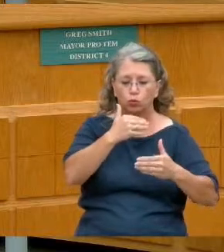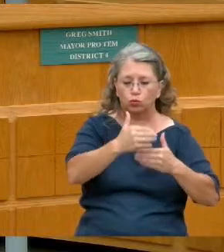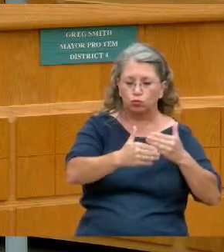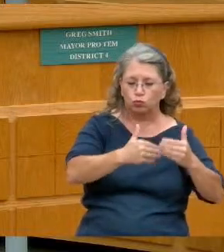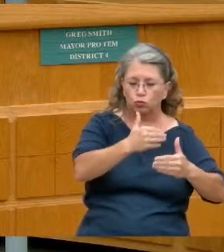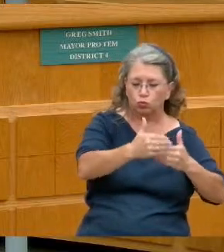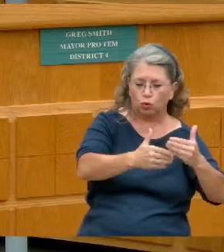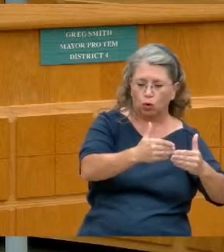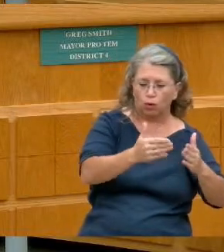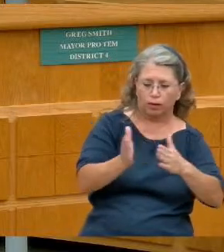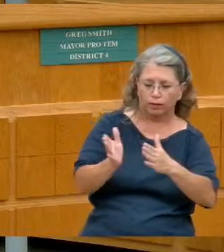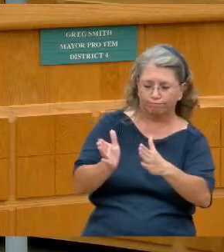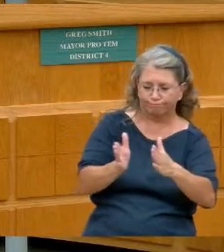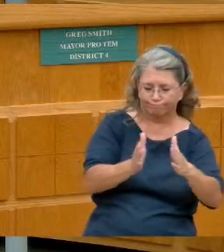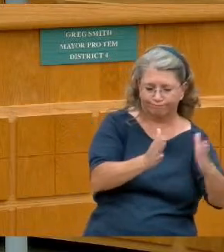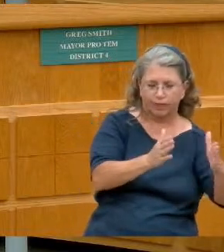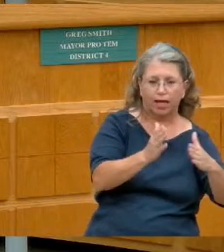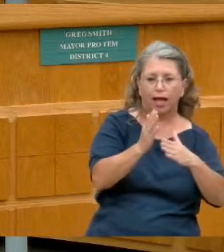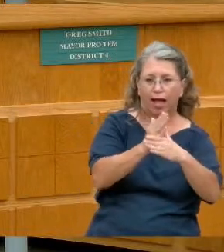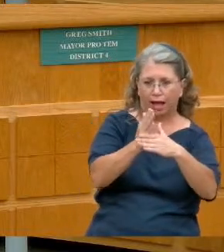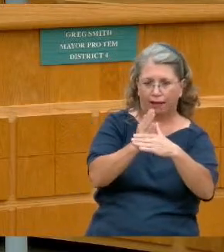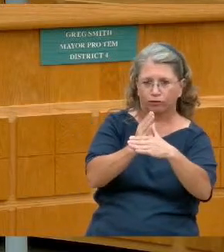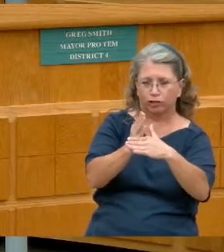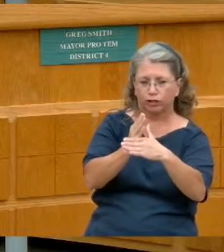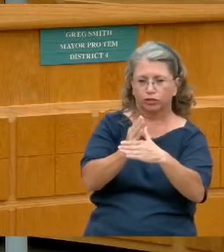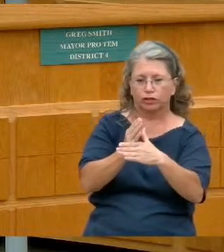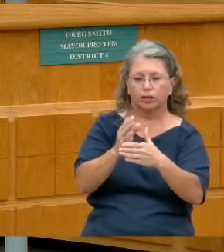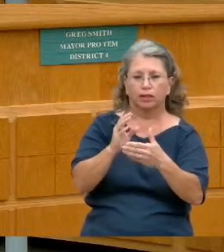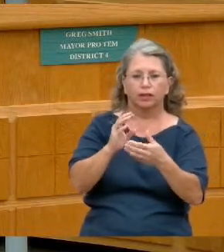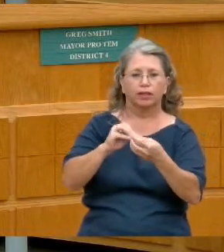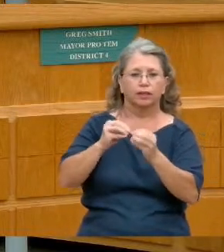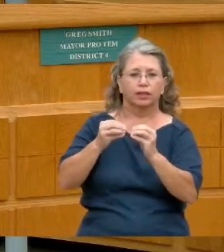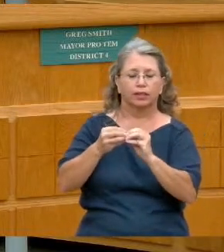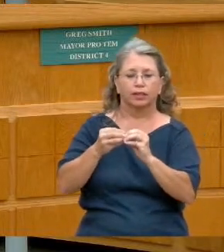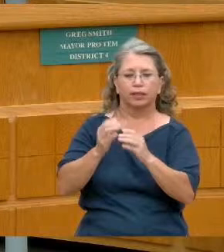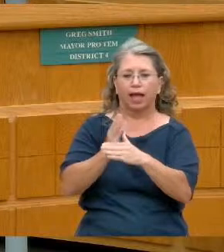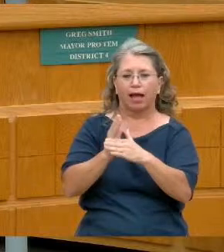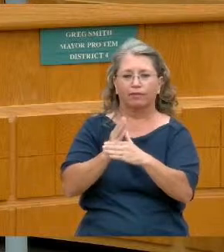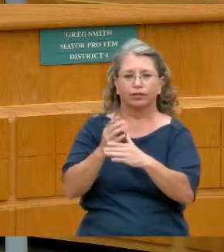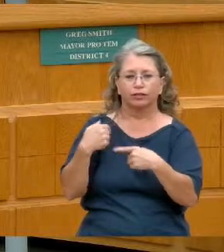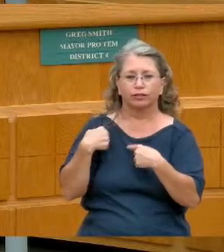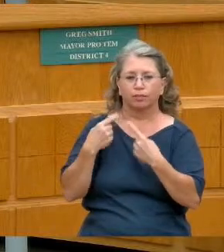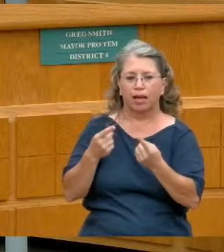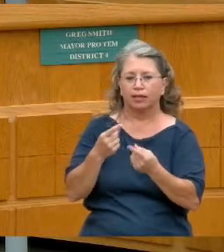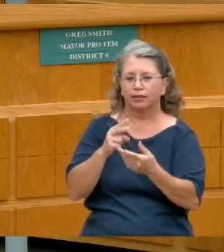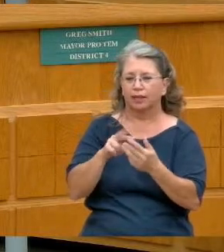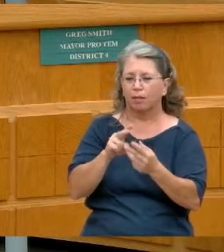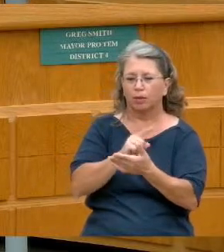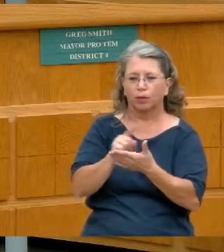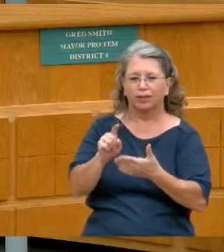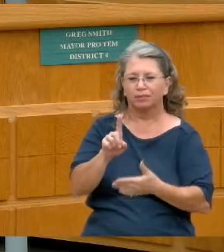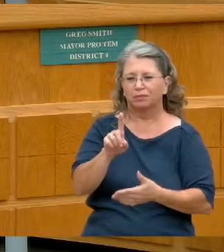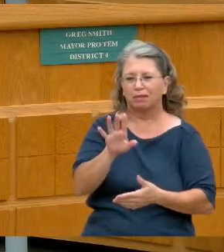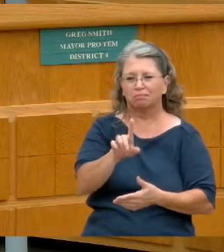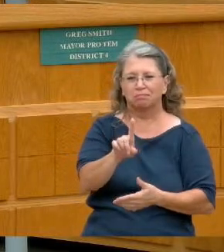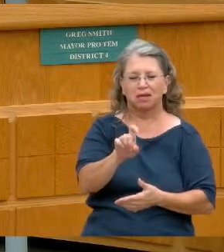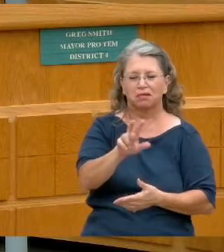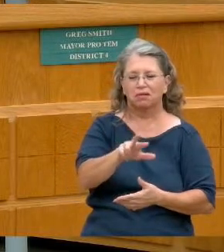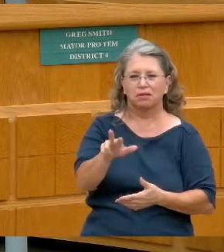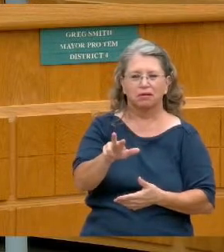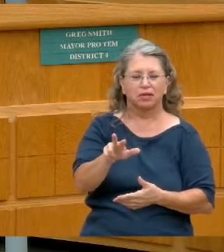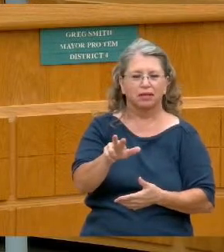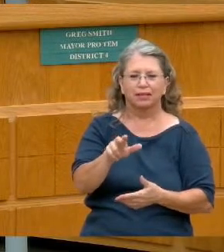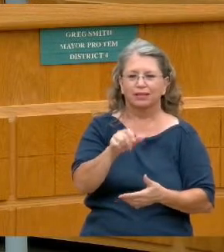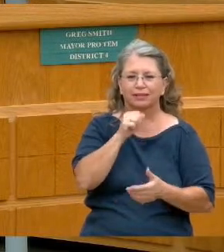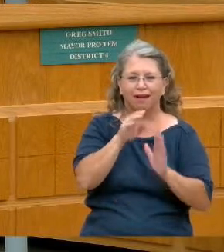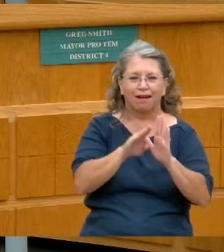The average over the past couple weeks is about 133 tests per day. And you notice it's not going up or down very much. In the last day or two,